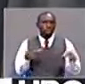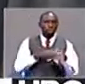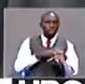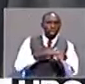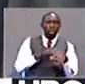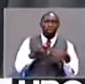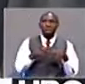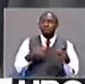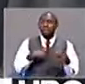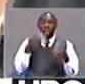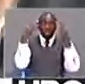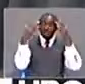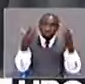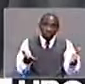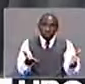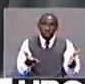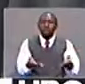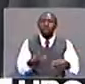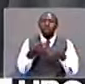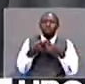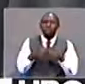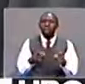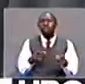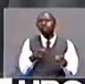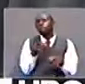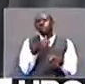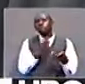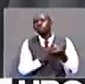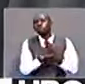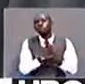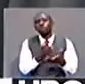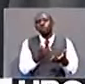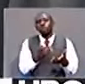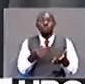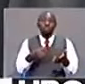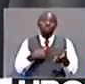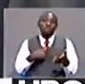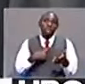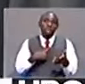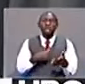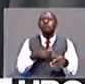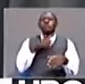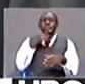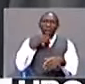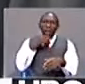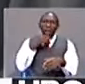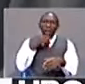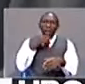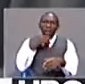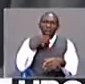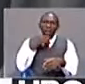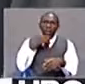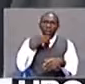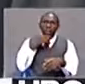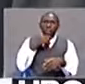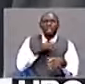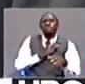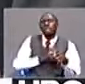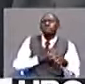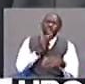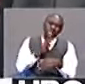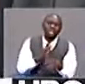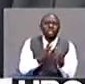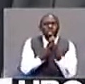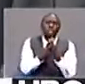know. So that's why I could actually ask, what does he say? Because for me, at least, he was a man. Madam Speaker,